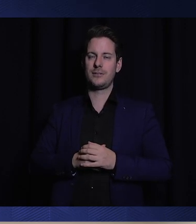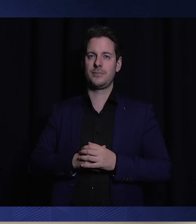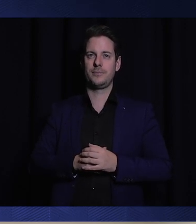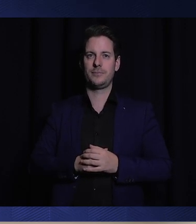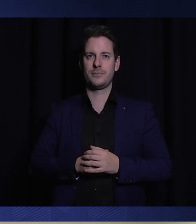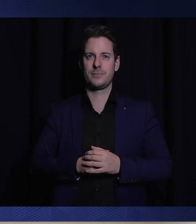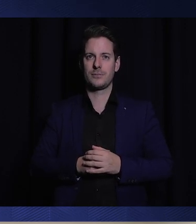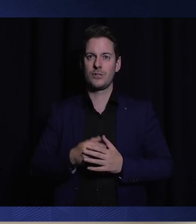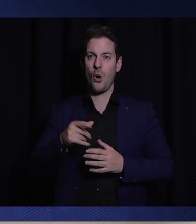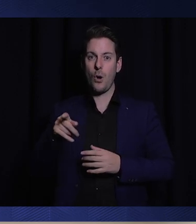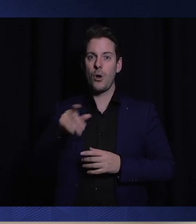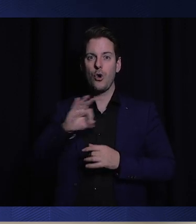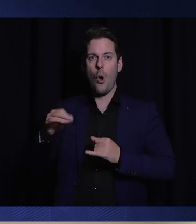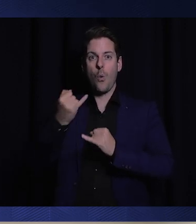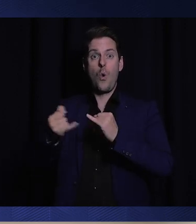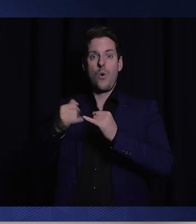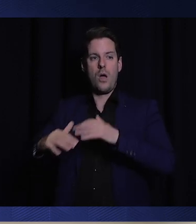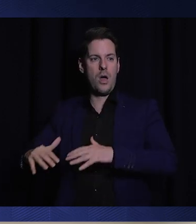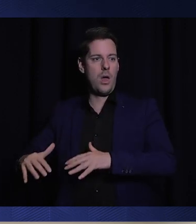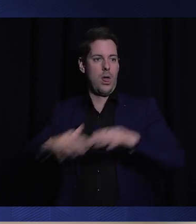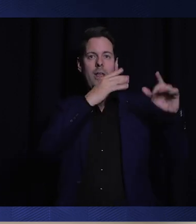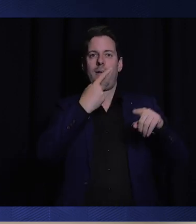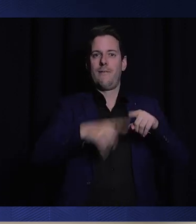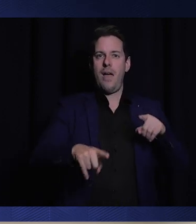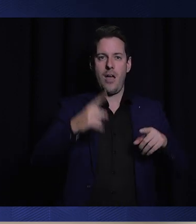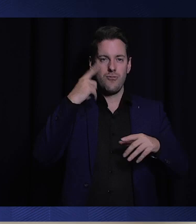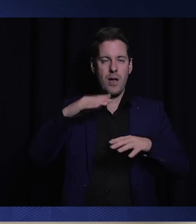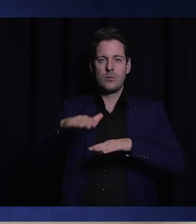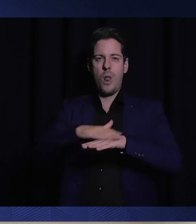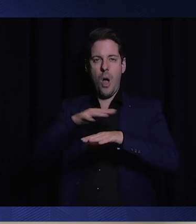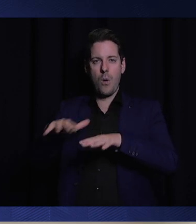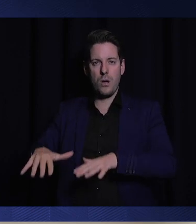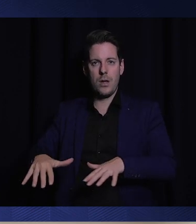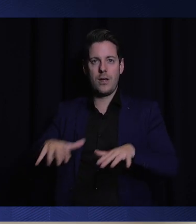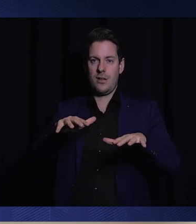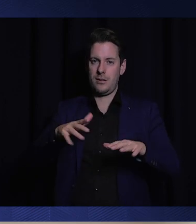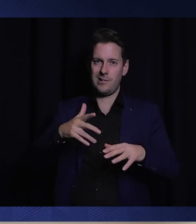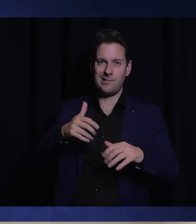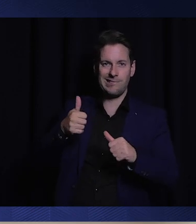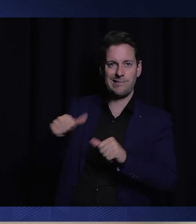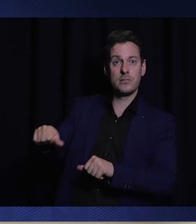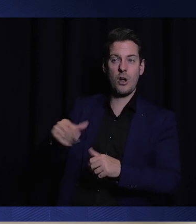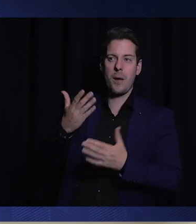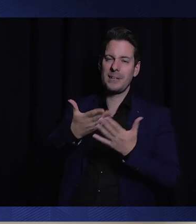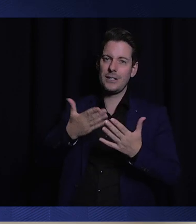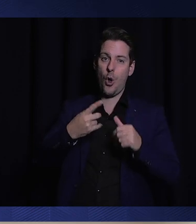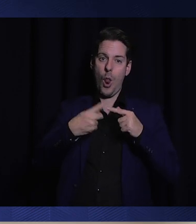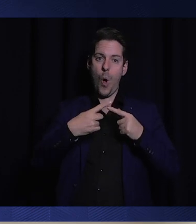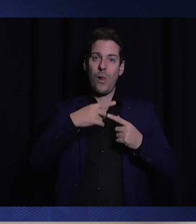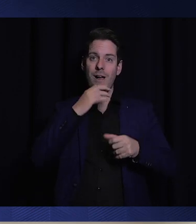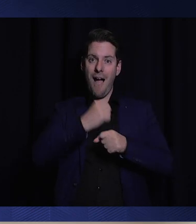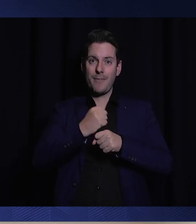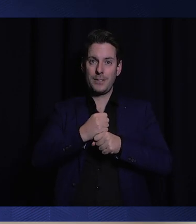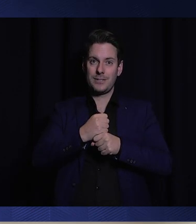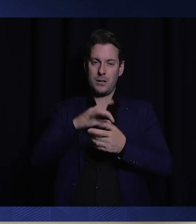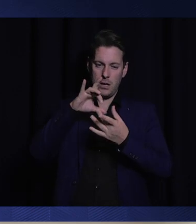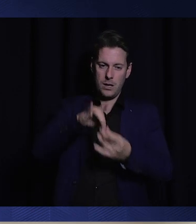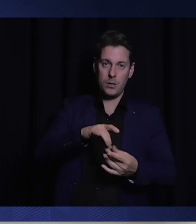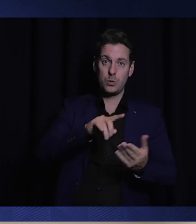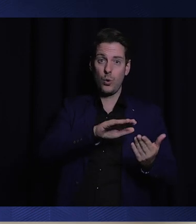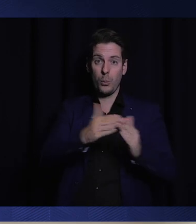is more towards unsustainable a form of education, changing that curriculum to more towards sustainable education and education for